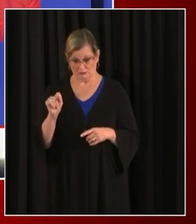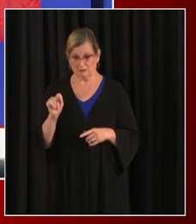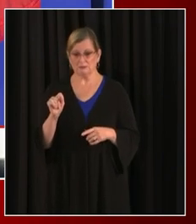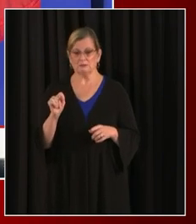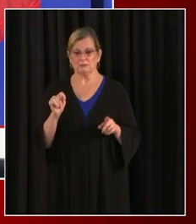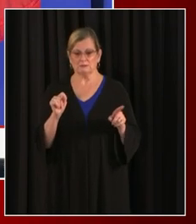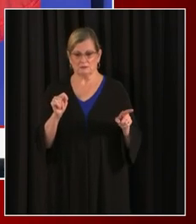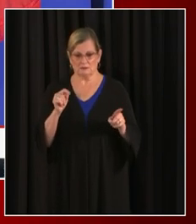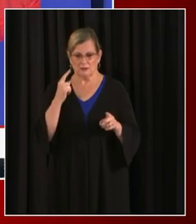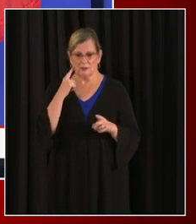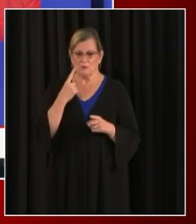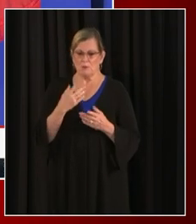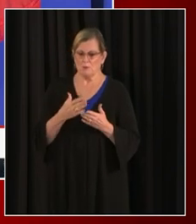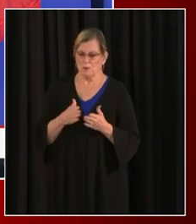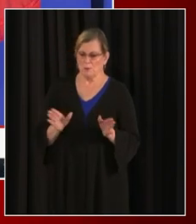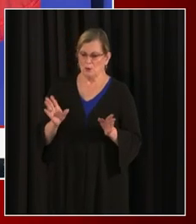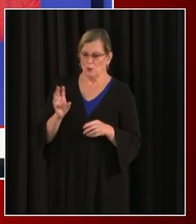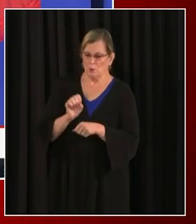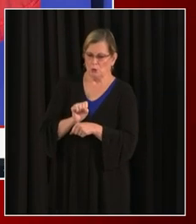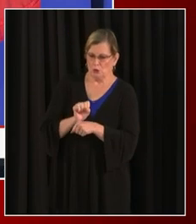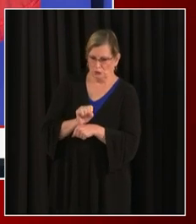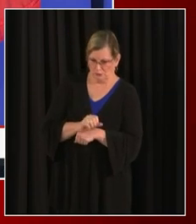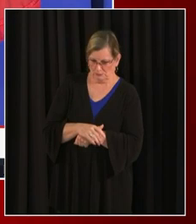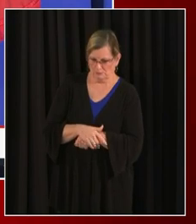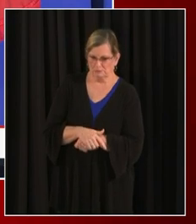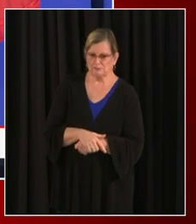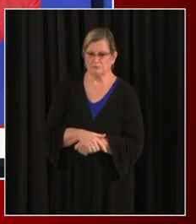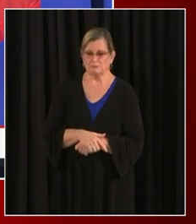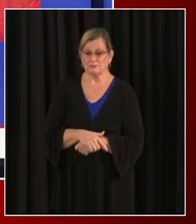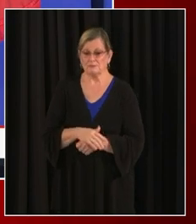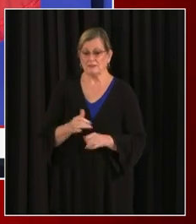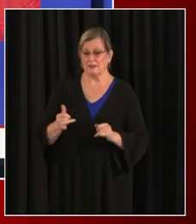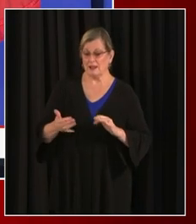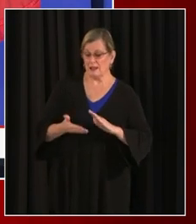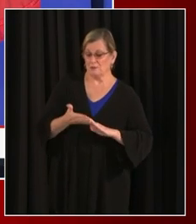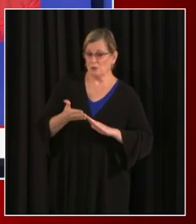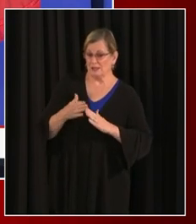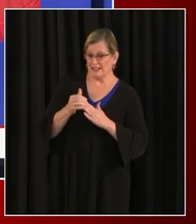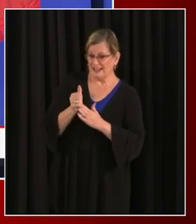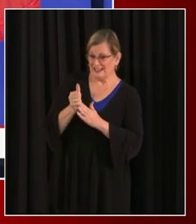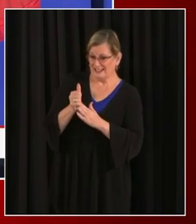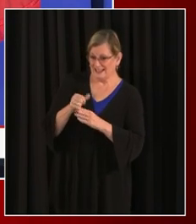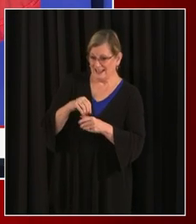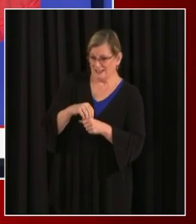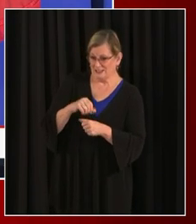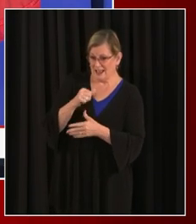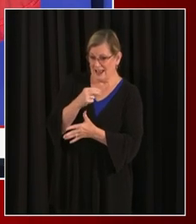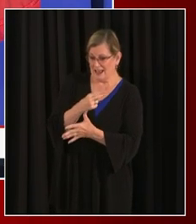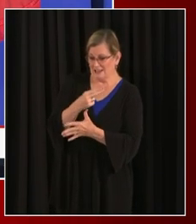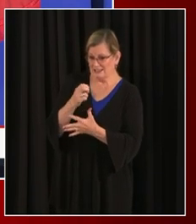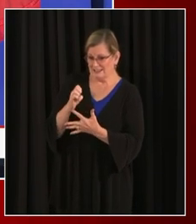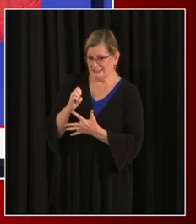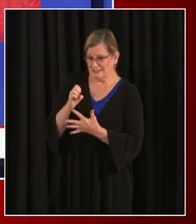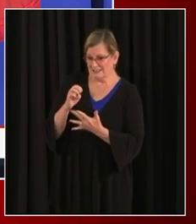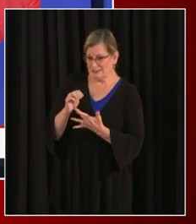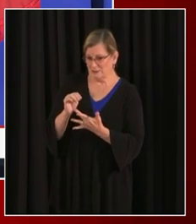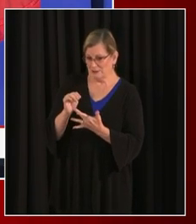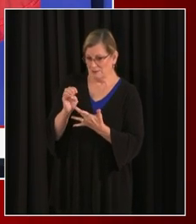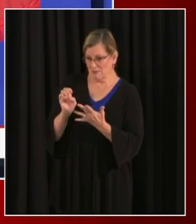Works, and the Operations Lead at HCMA for this emergency